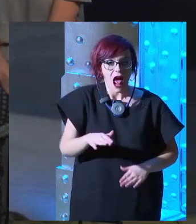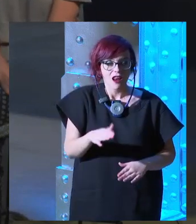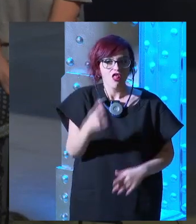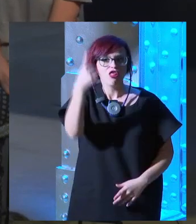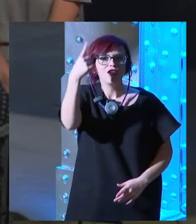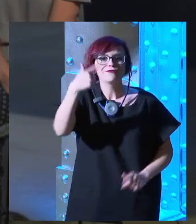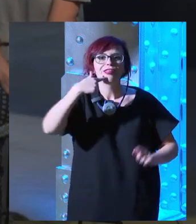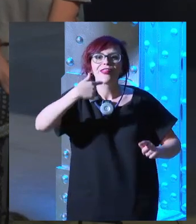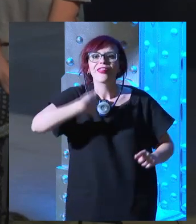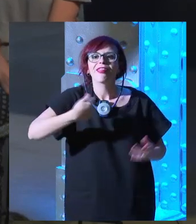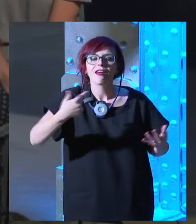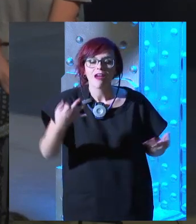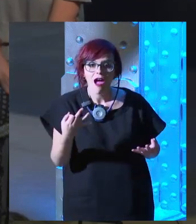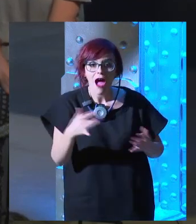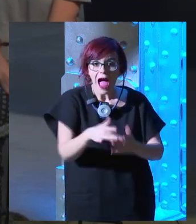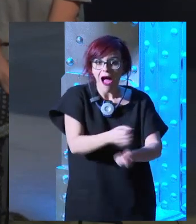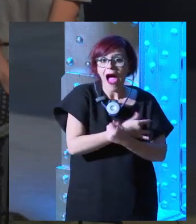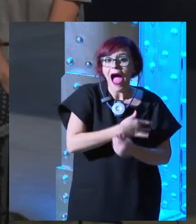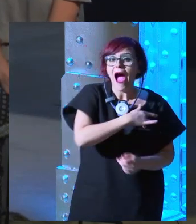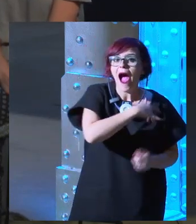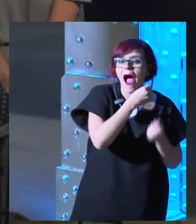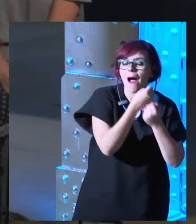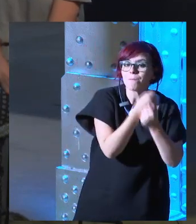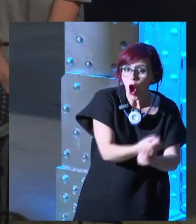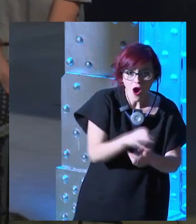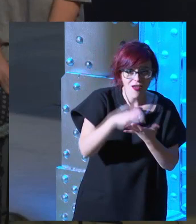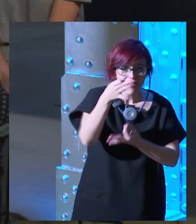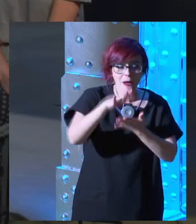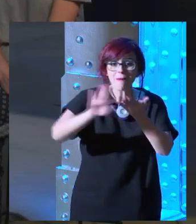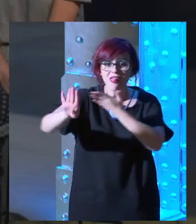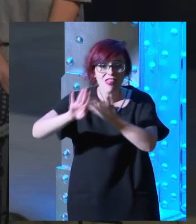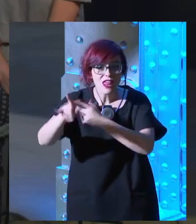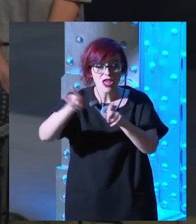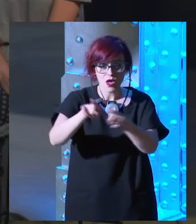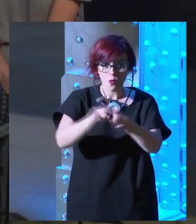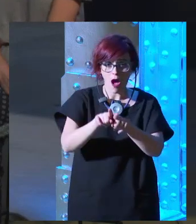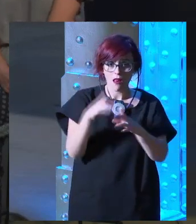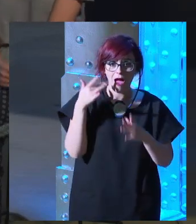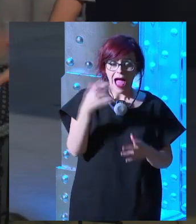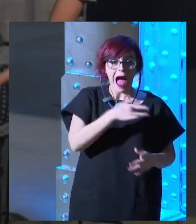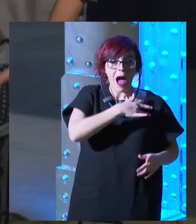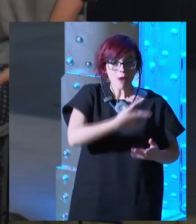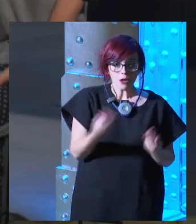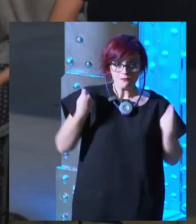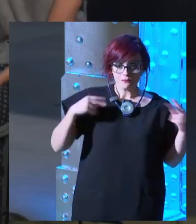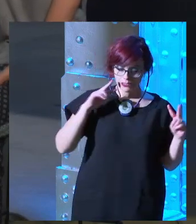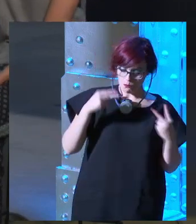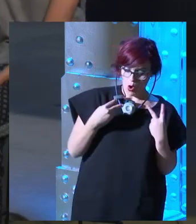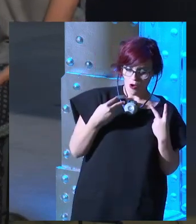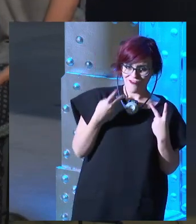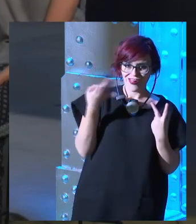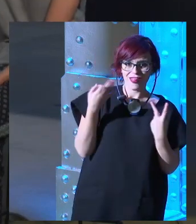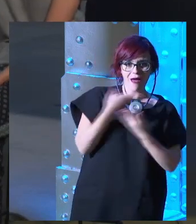should love our neighbour as ourselves. Nobody ever does. All these Christians turning back